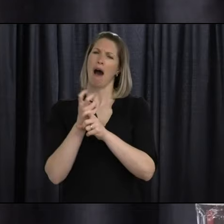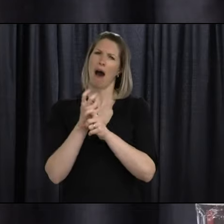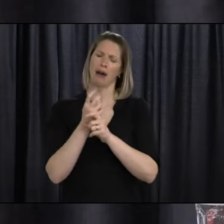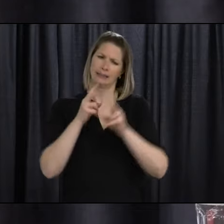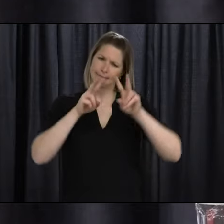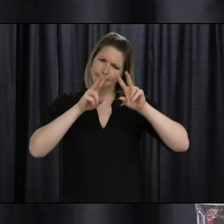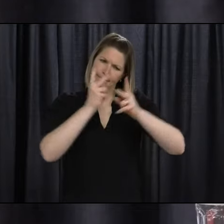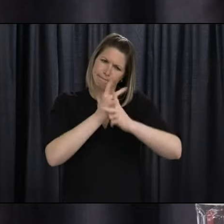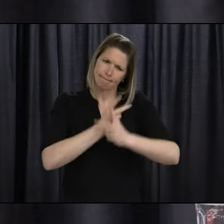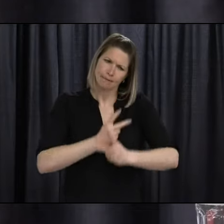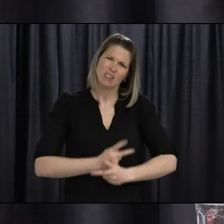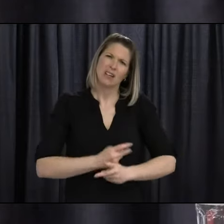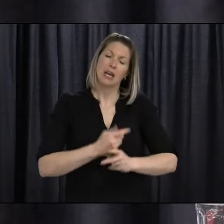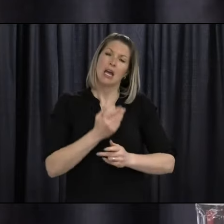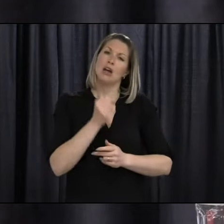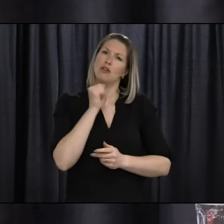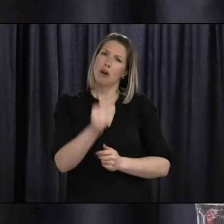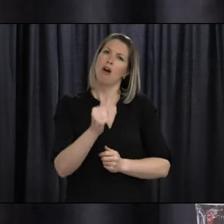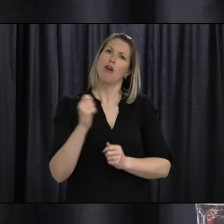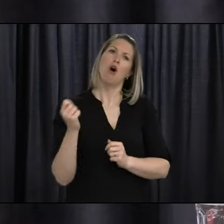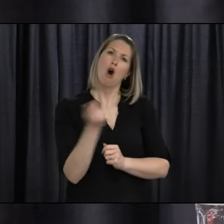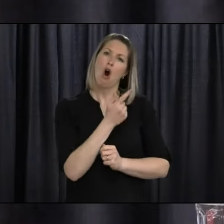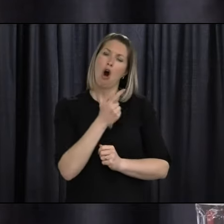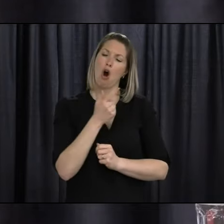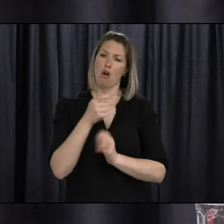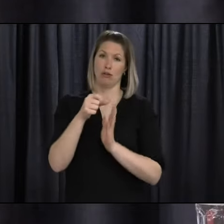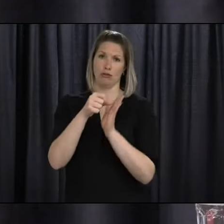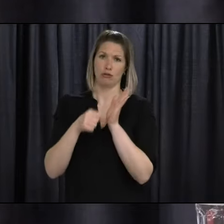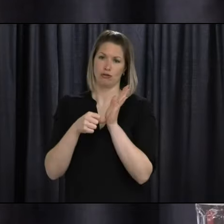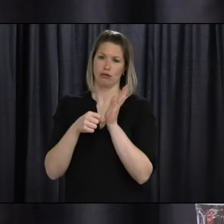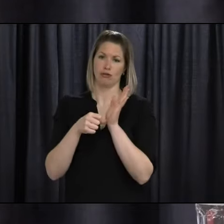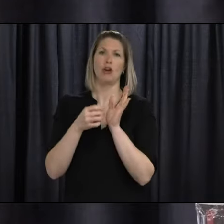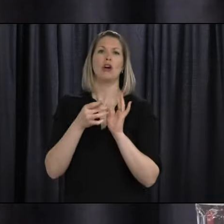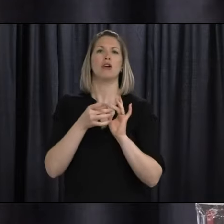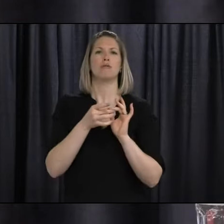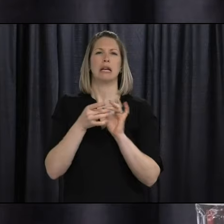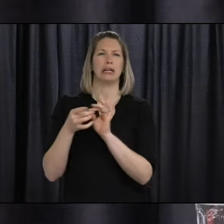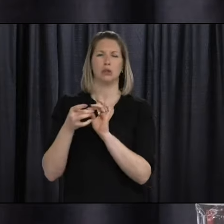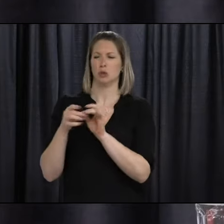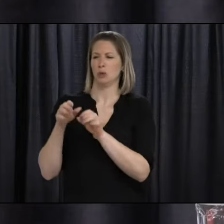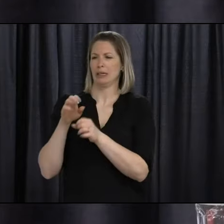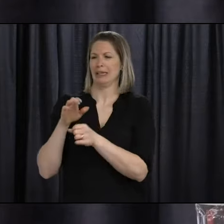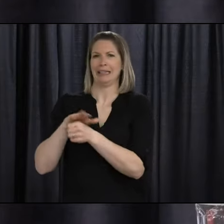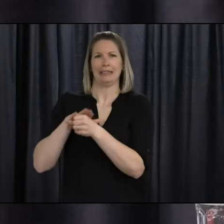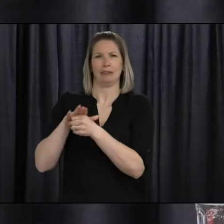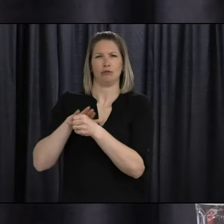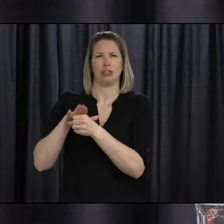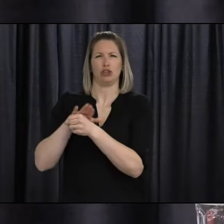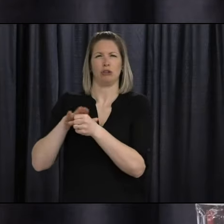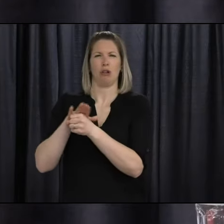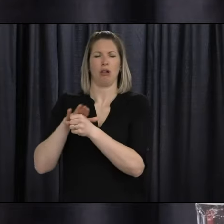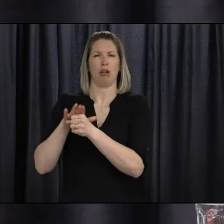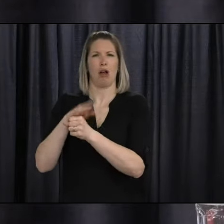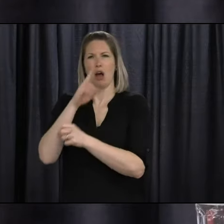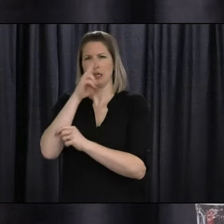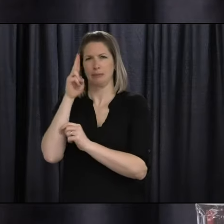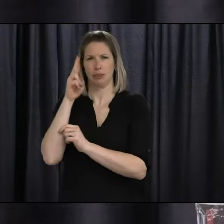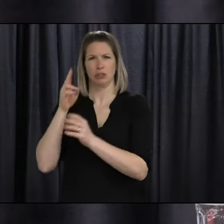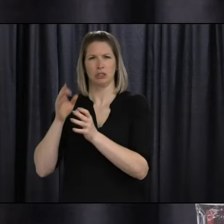for example. They work by and large on a rolling 3-week cycle. The bulk of the wait